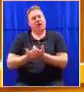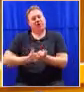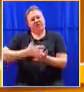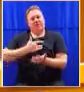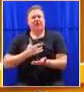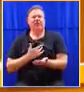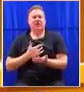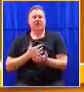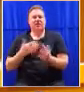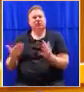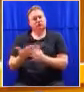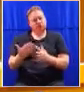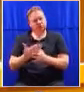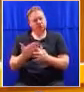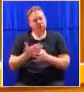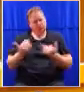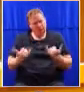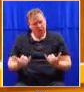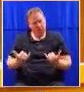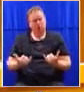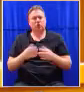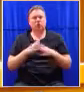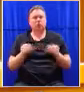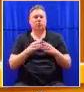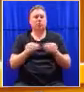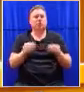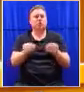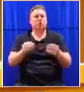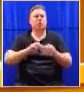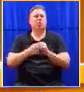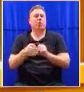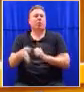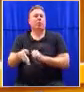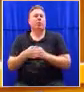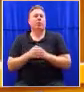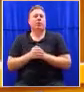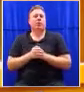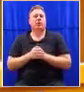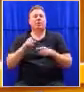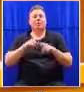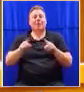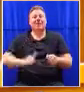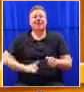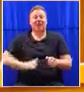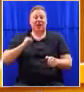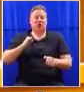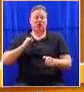today to stop the bleeding. However, you have to have the courage to choose the people of